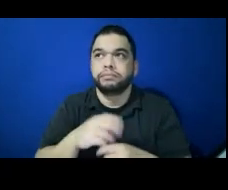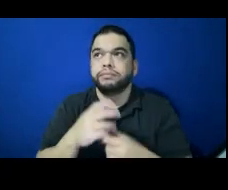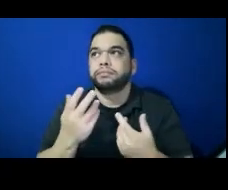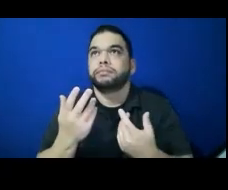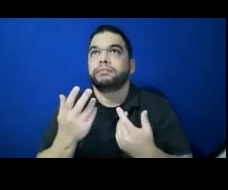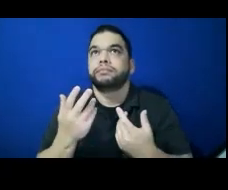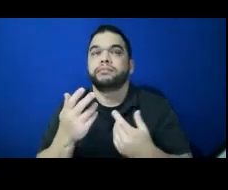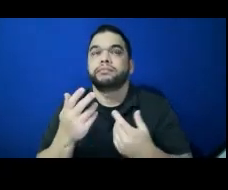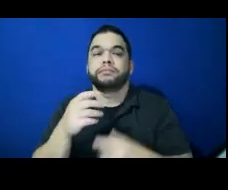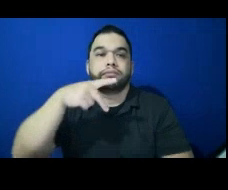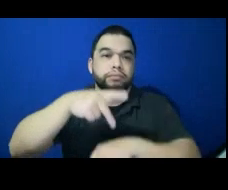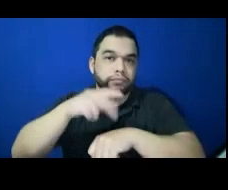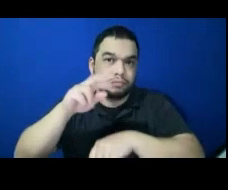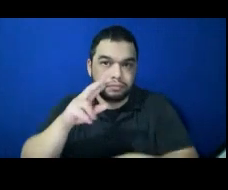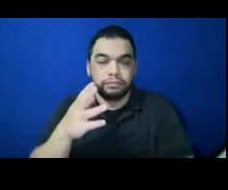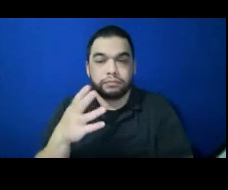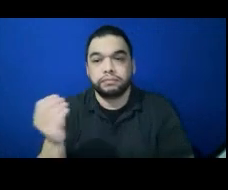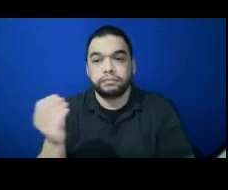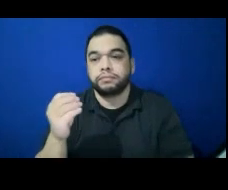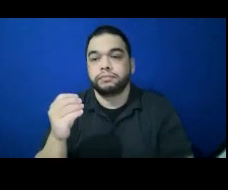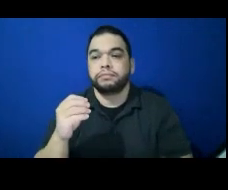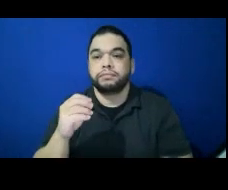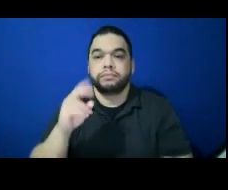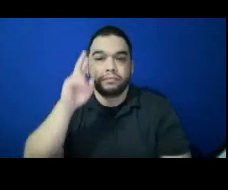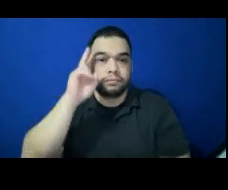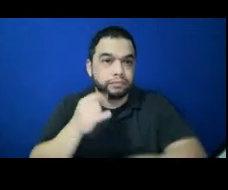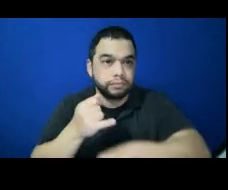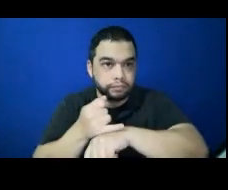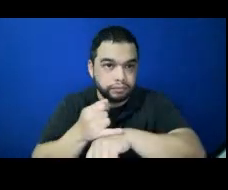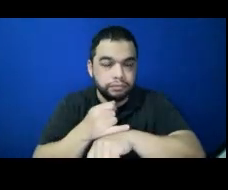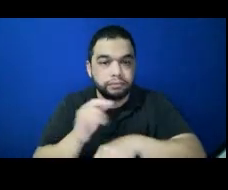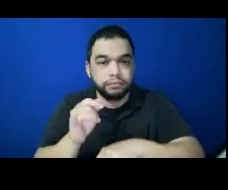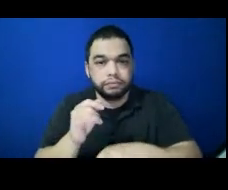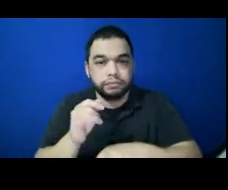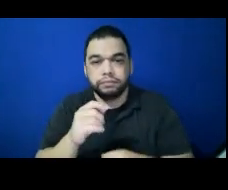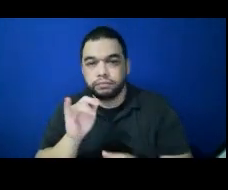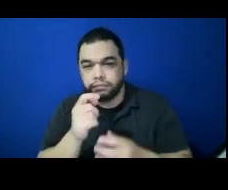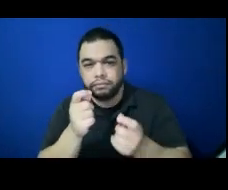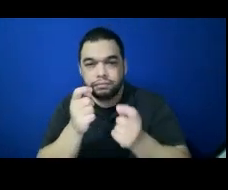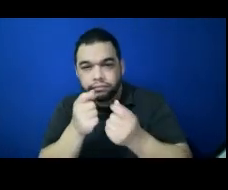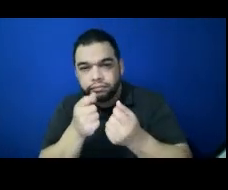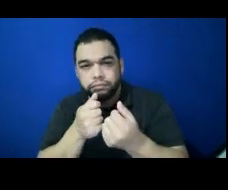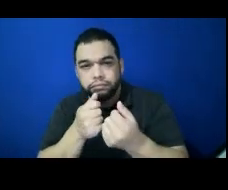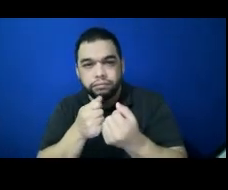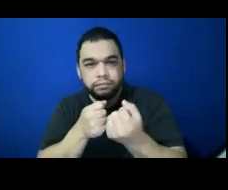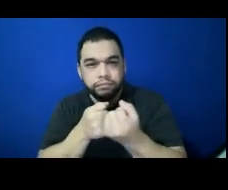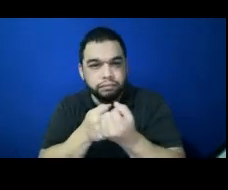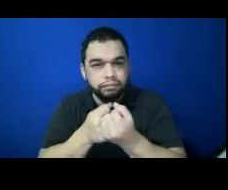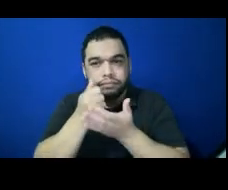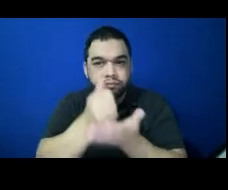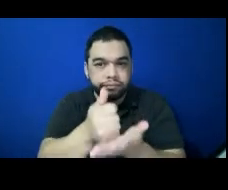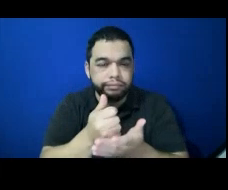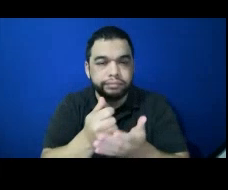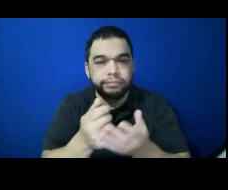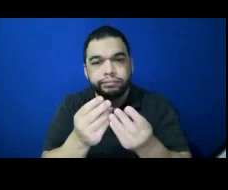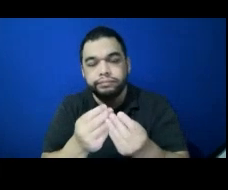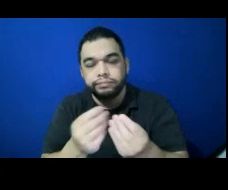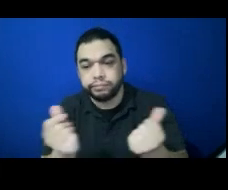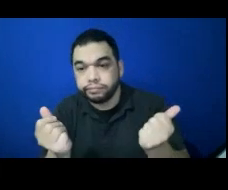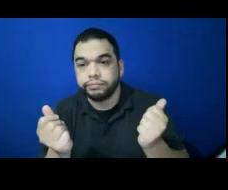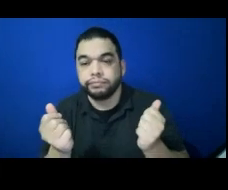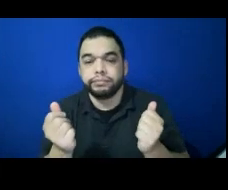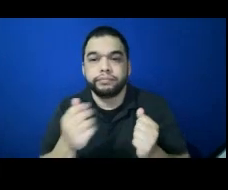also to share some climate adaptation and mitigation solutions, principally connecting those with